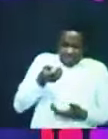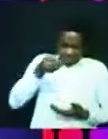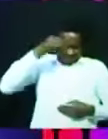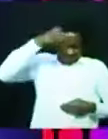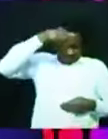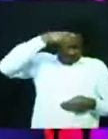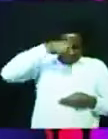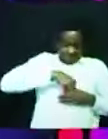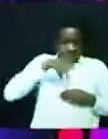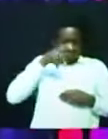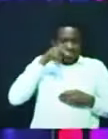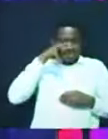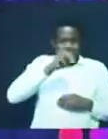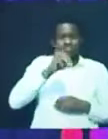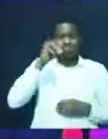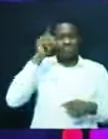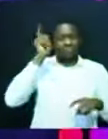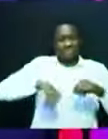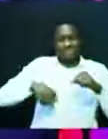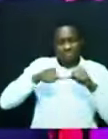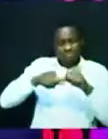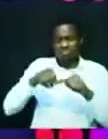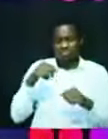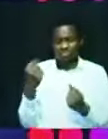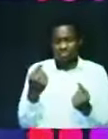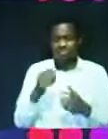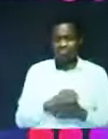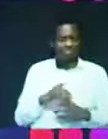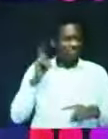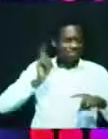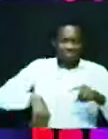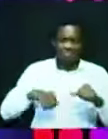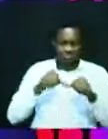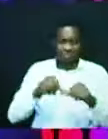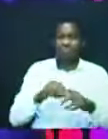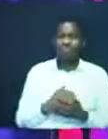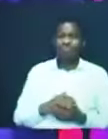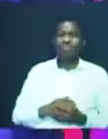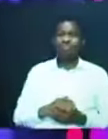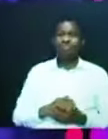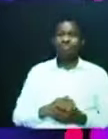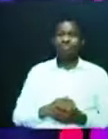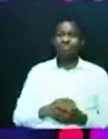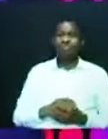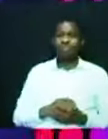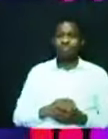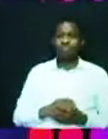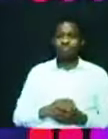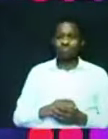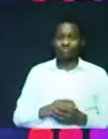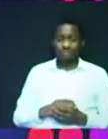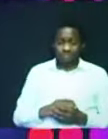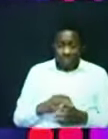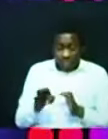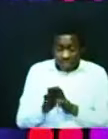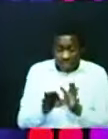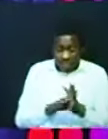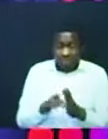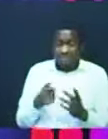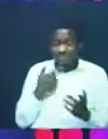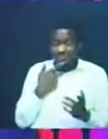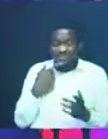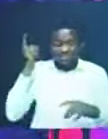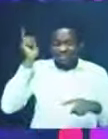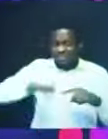them. They cannot go on sinning. The King James said they cannot sin.